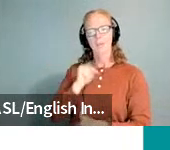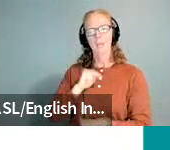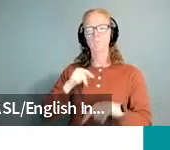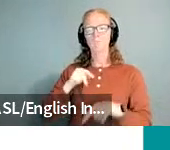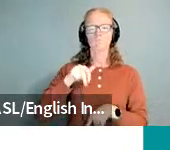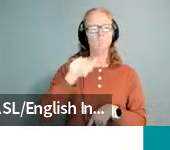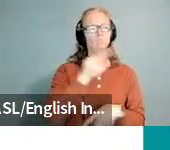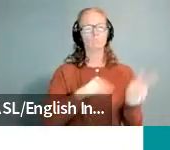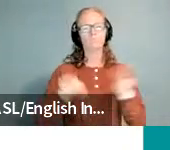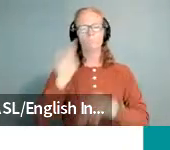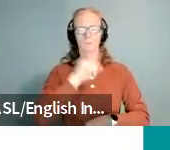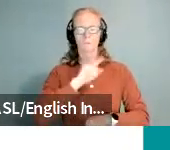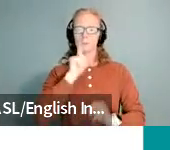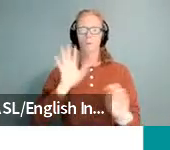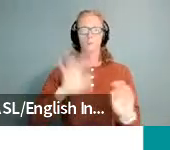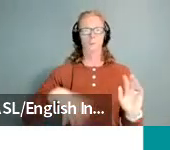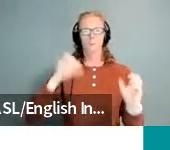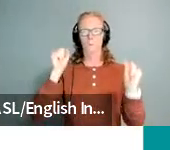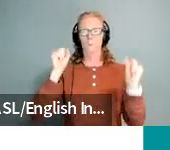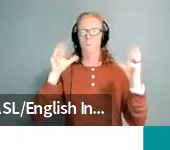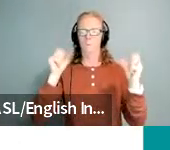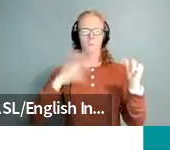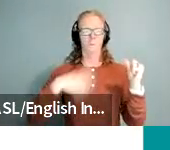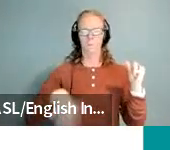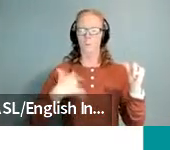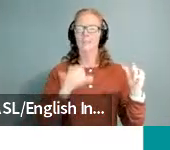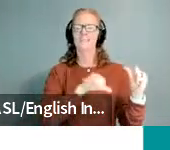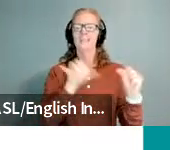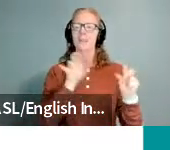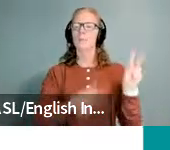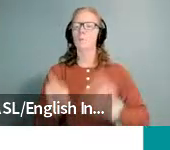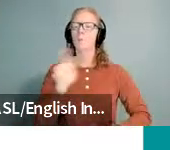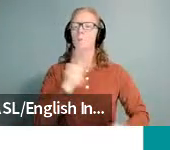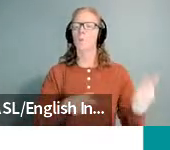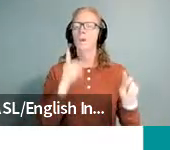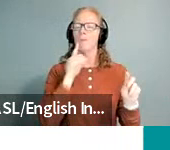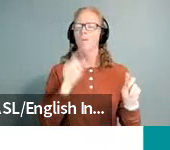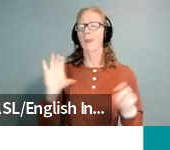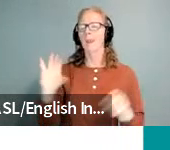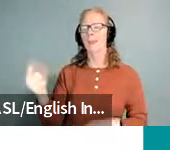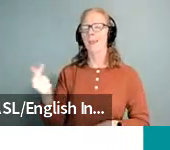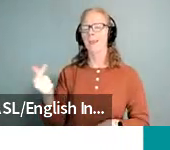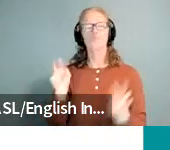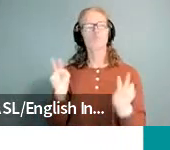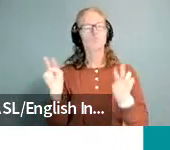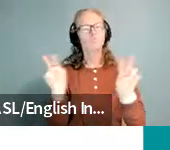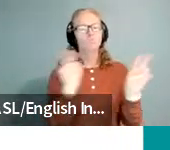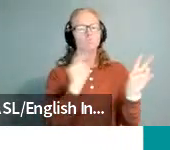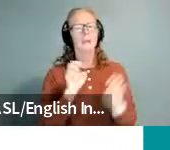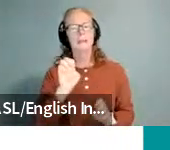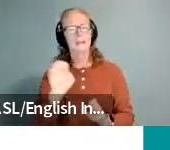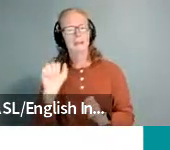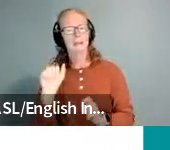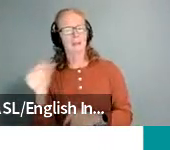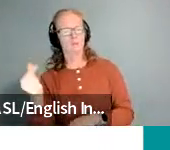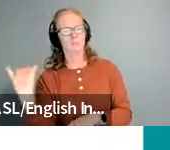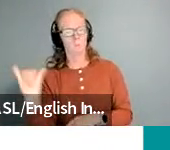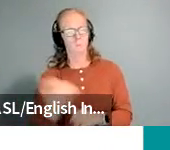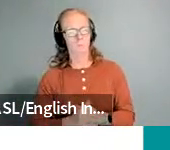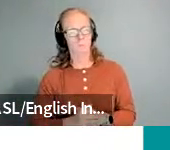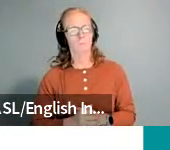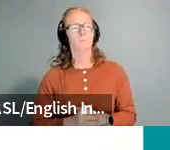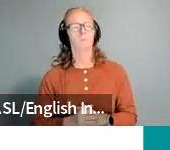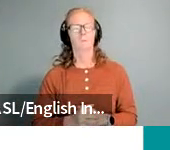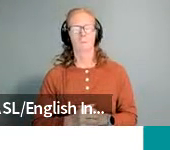again, it was eye-opening. We did the same type of tour we did for CAG and EAG. And once